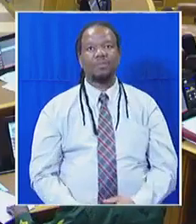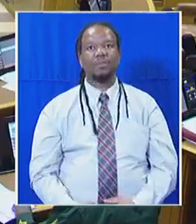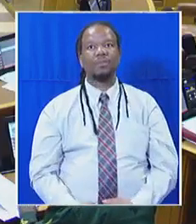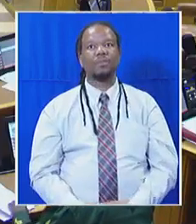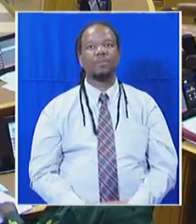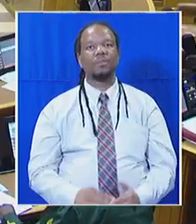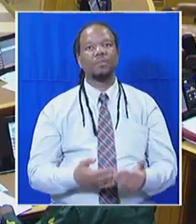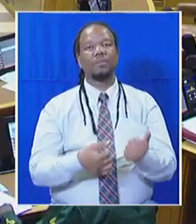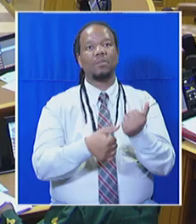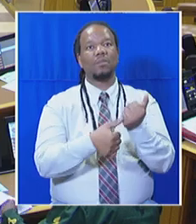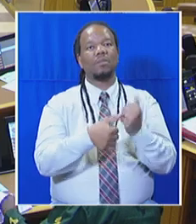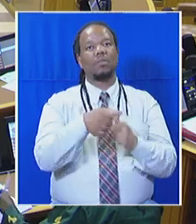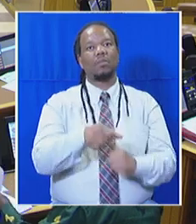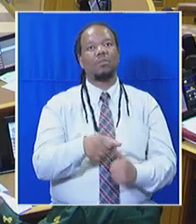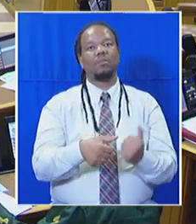Chief Whip.